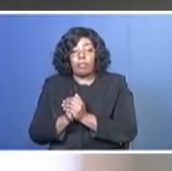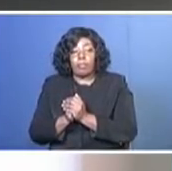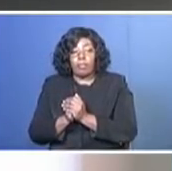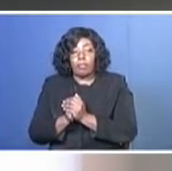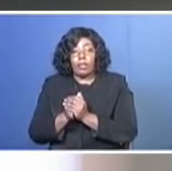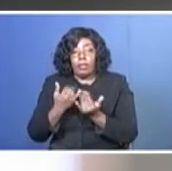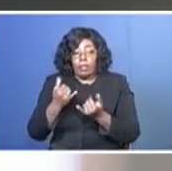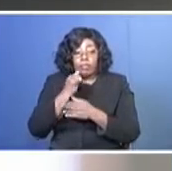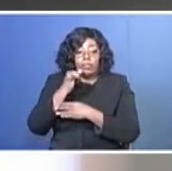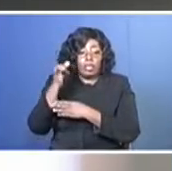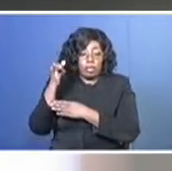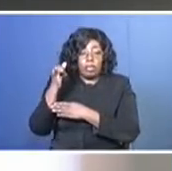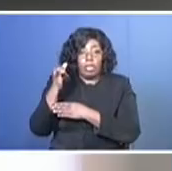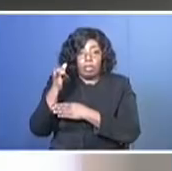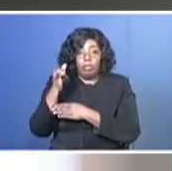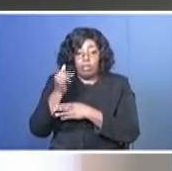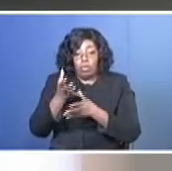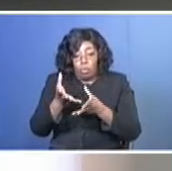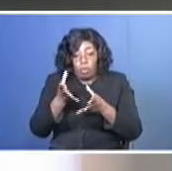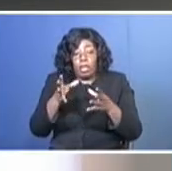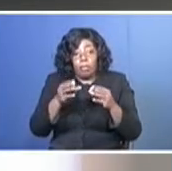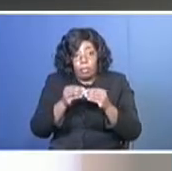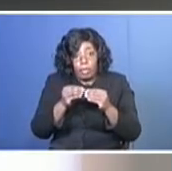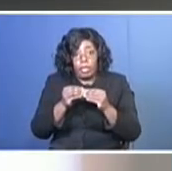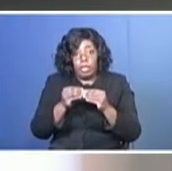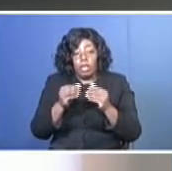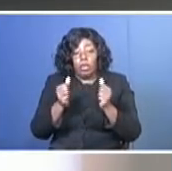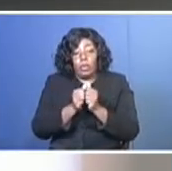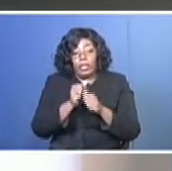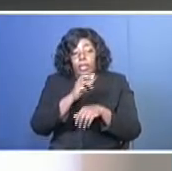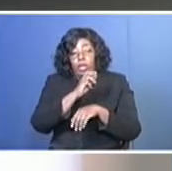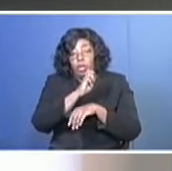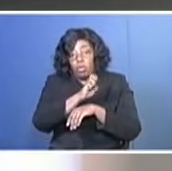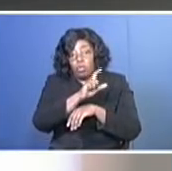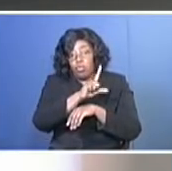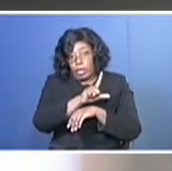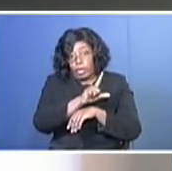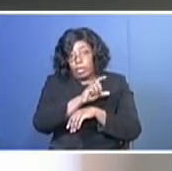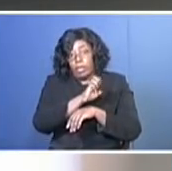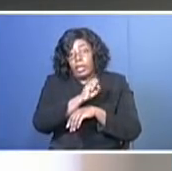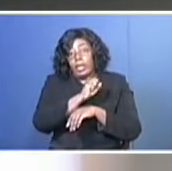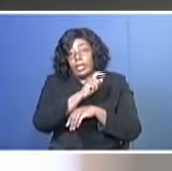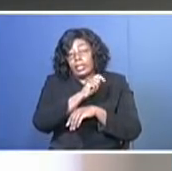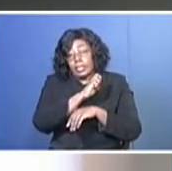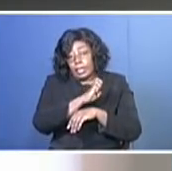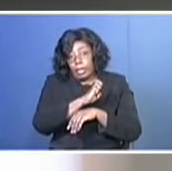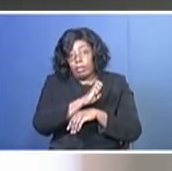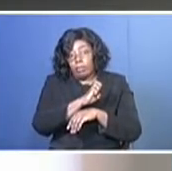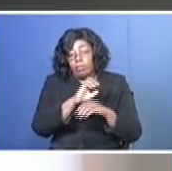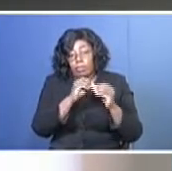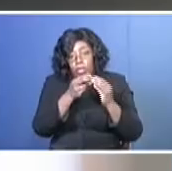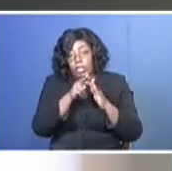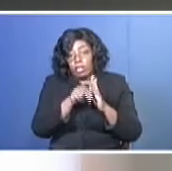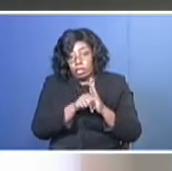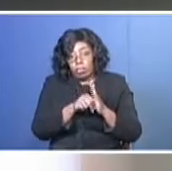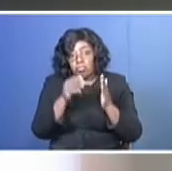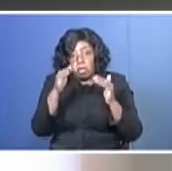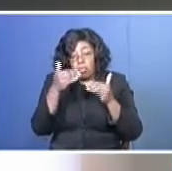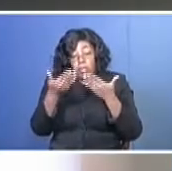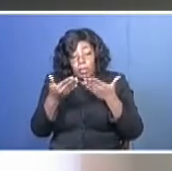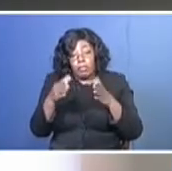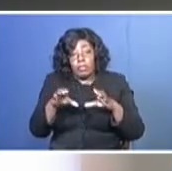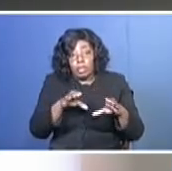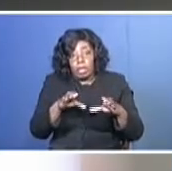up to yesterday, we were seeking to arrange a meeting with the Bahamas Real Estate Association, so that might have already been done, and meaning the